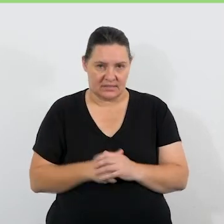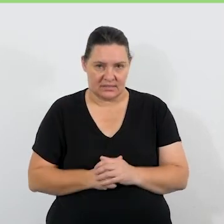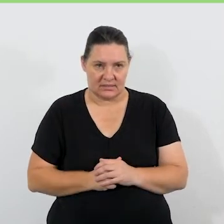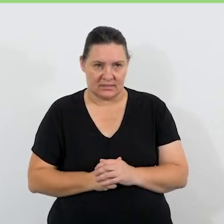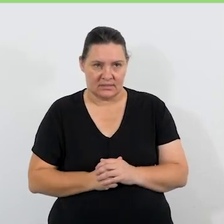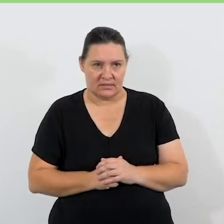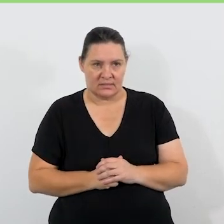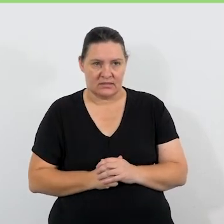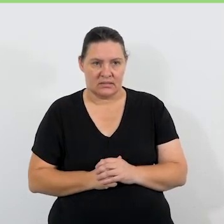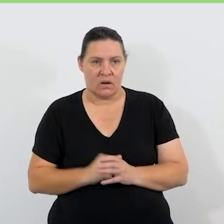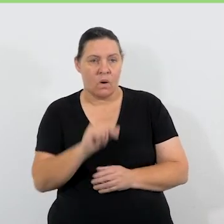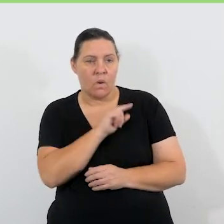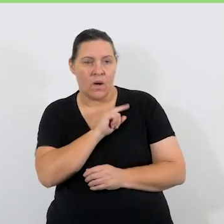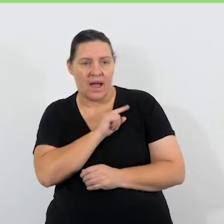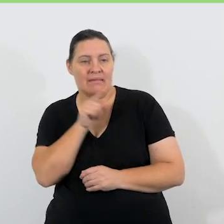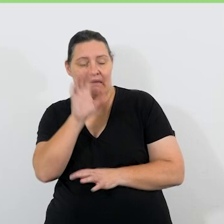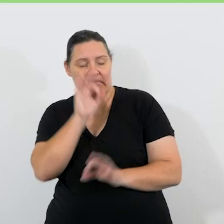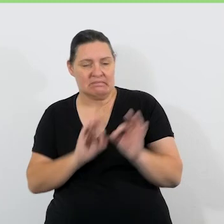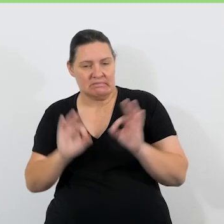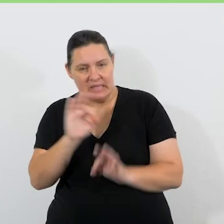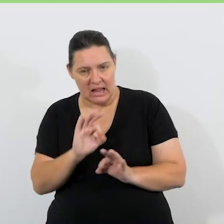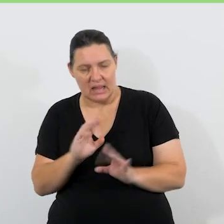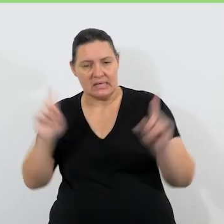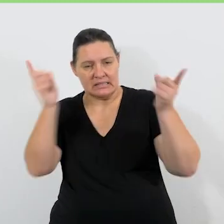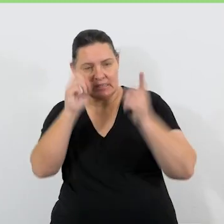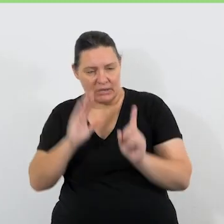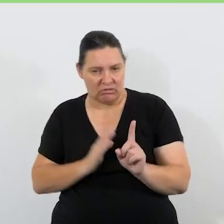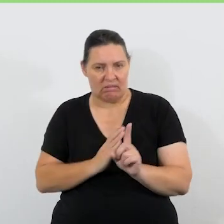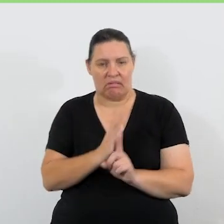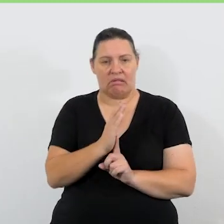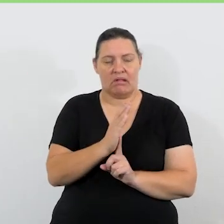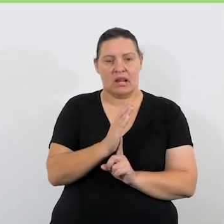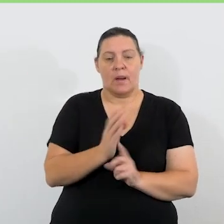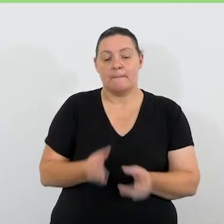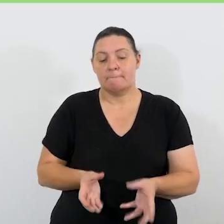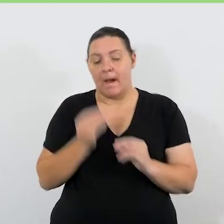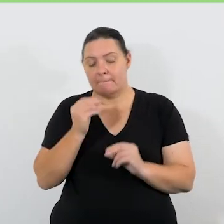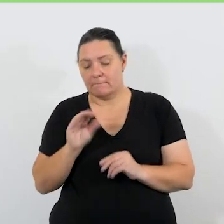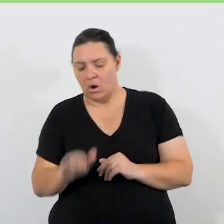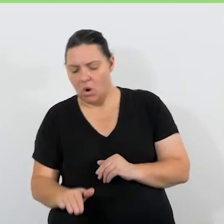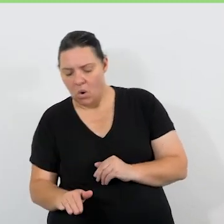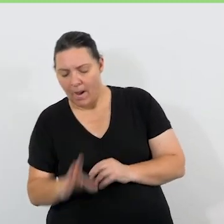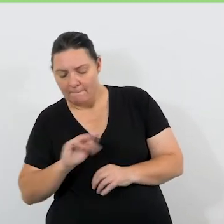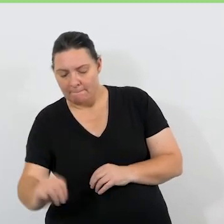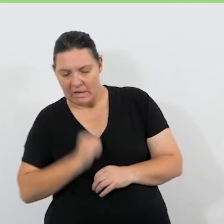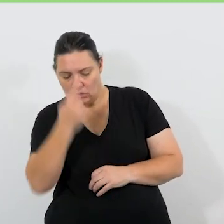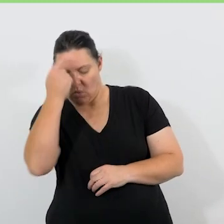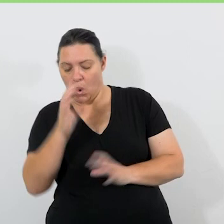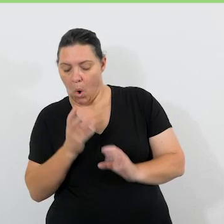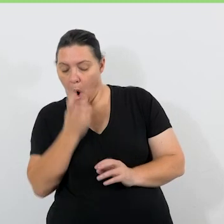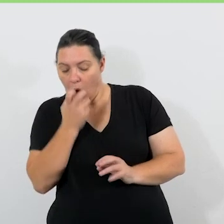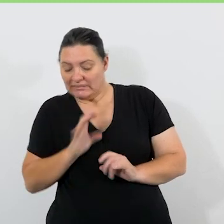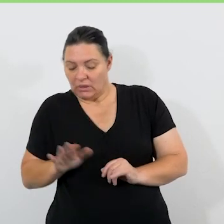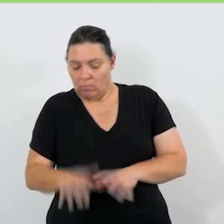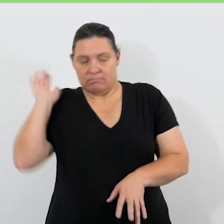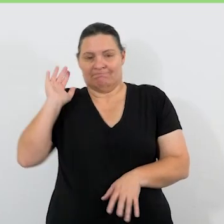cells. This is because they are cells that are specialized to receive messages. In this instance,